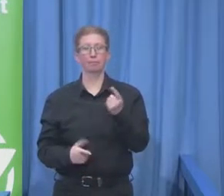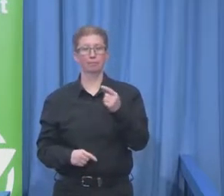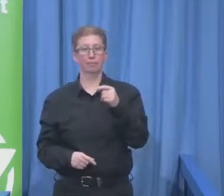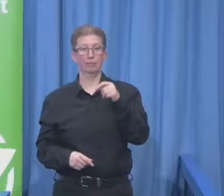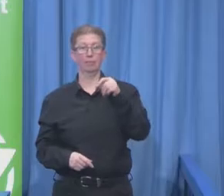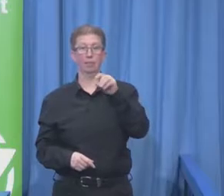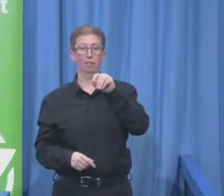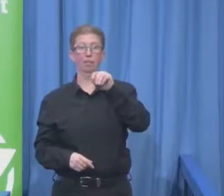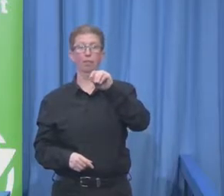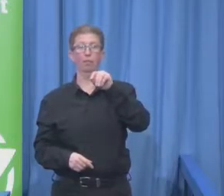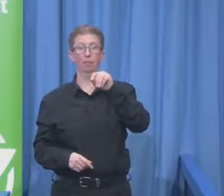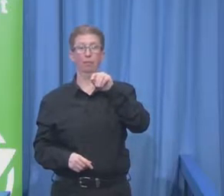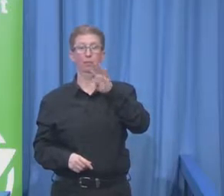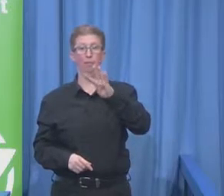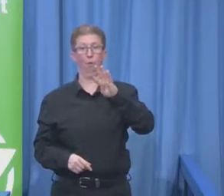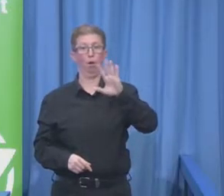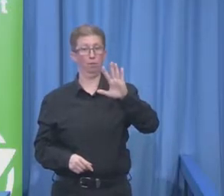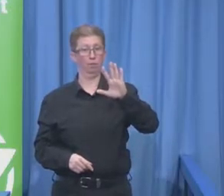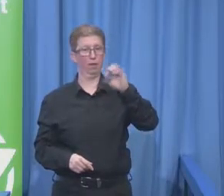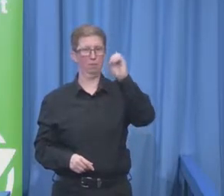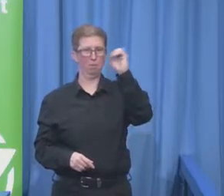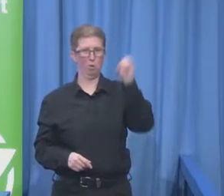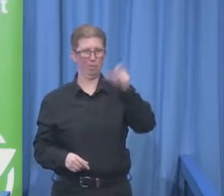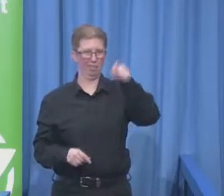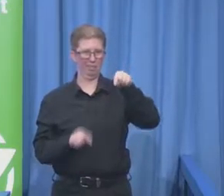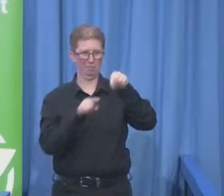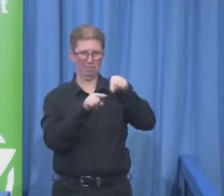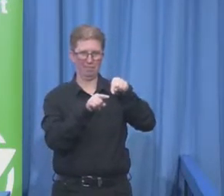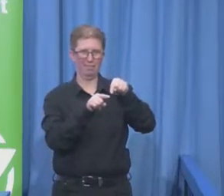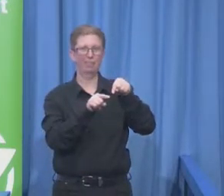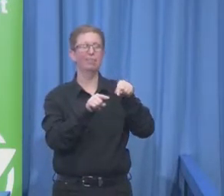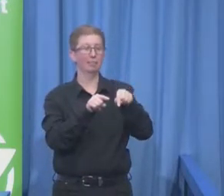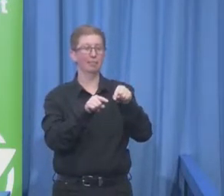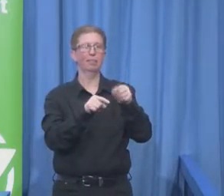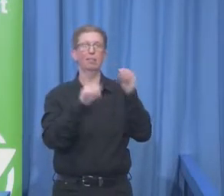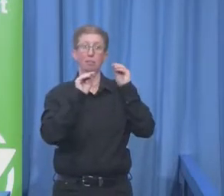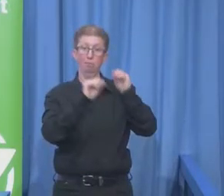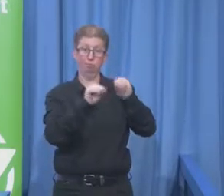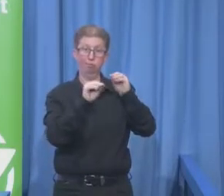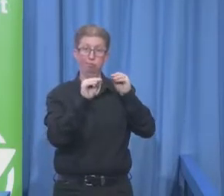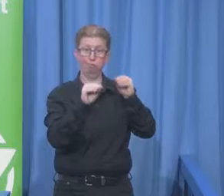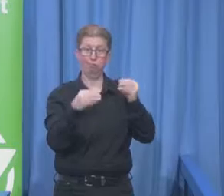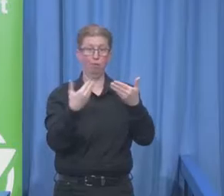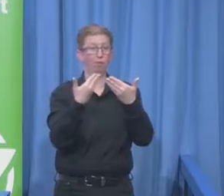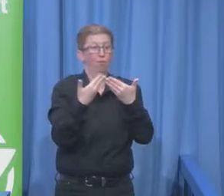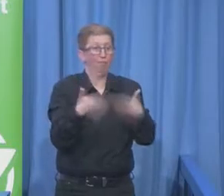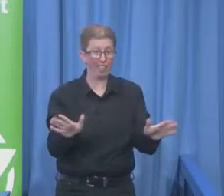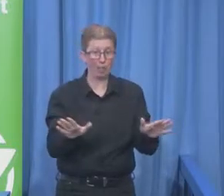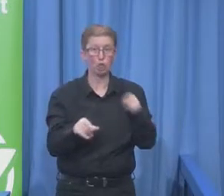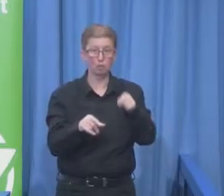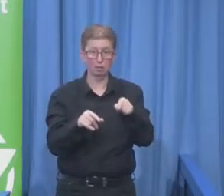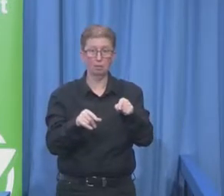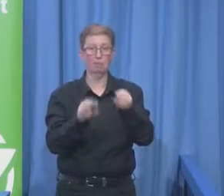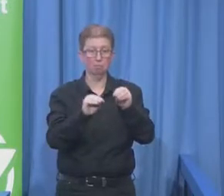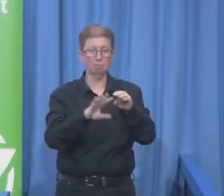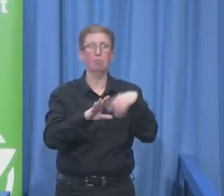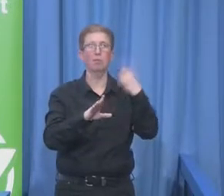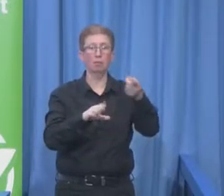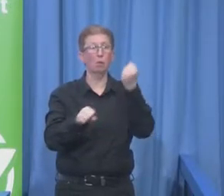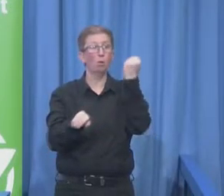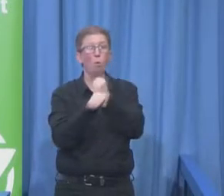not in any way connected with their training. 39% of the employers identify a skill shortage in graduates